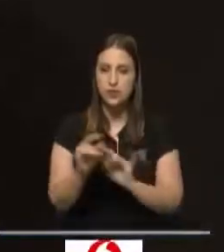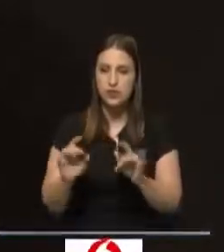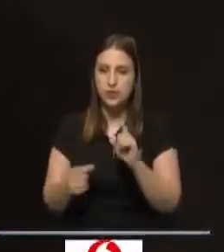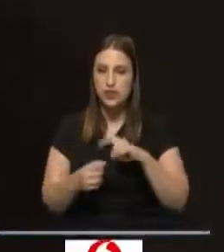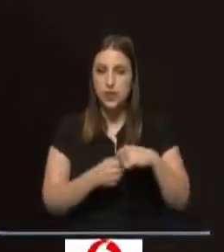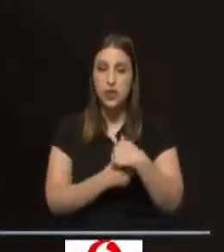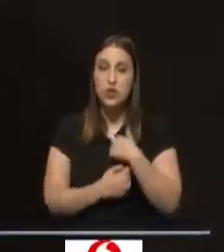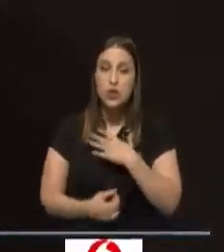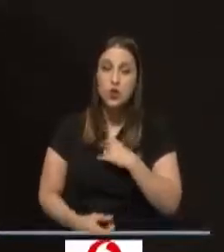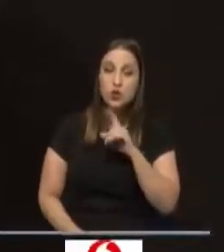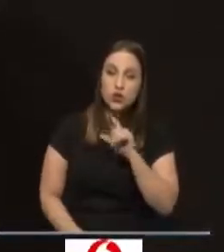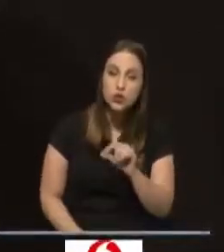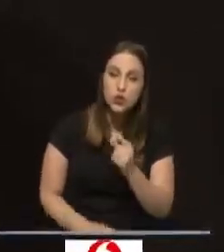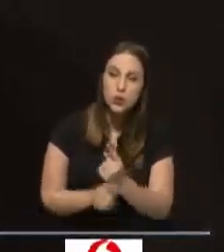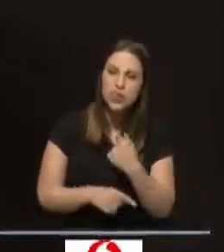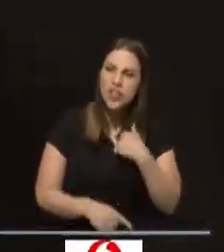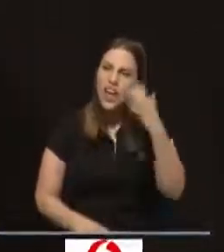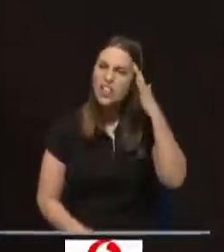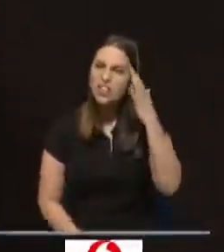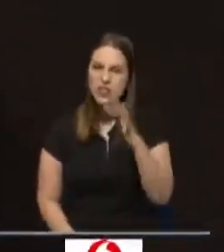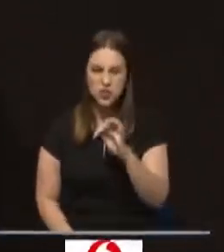state of the nation.